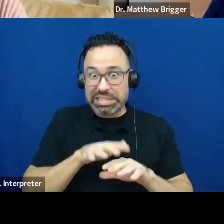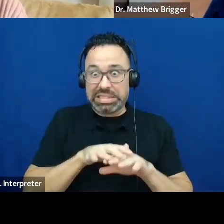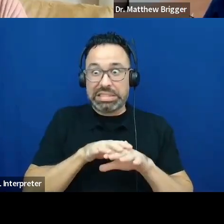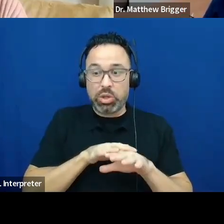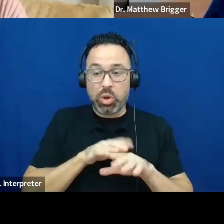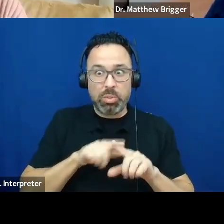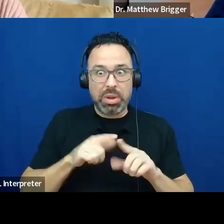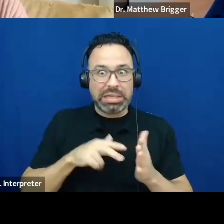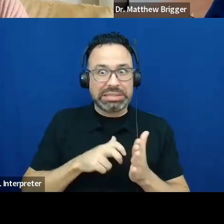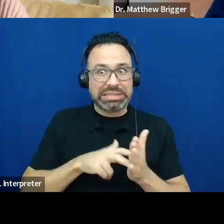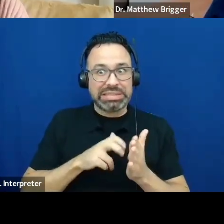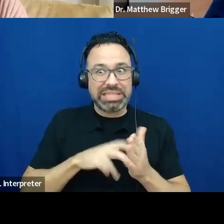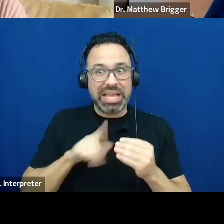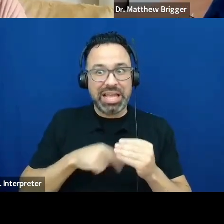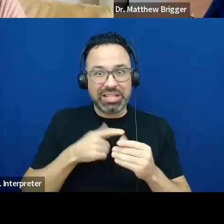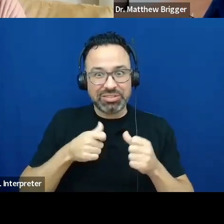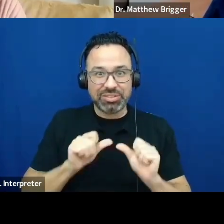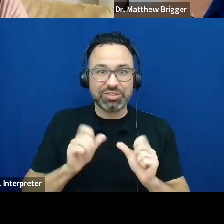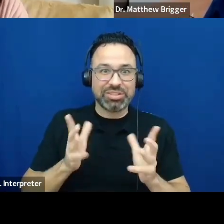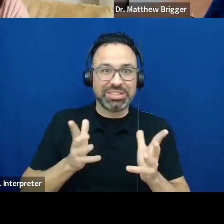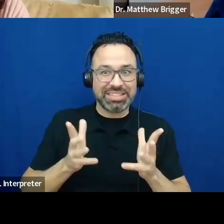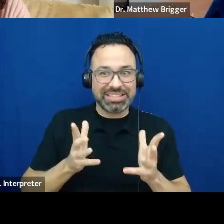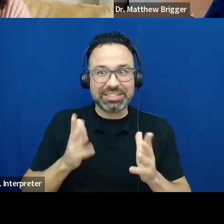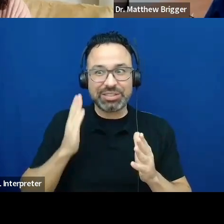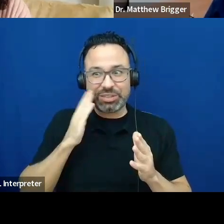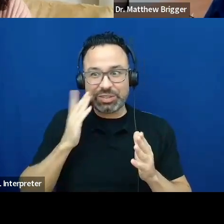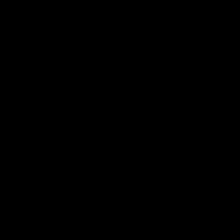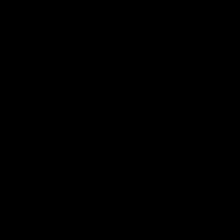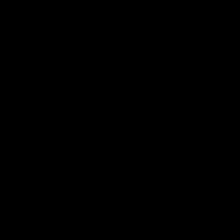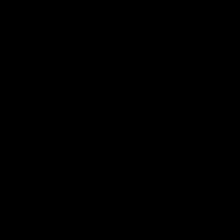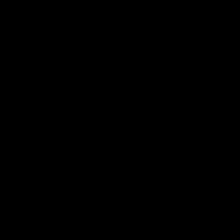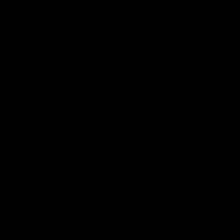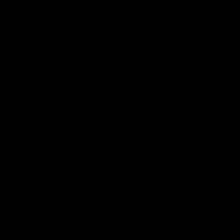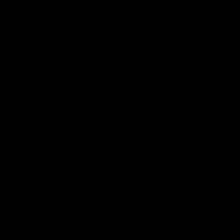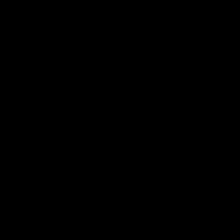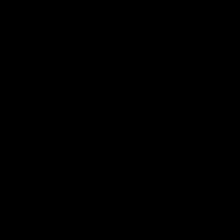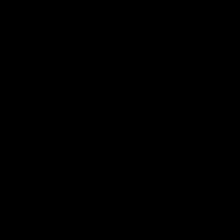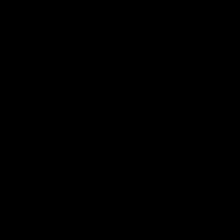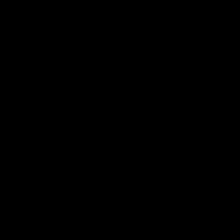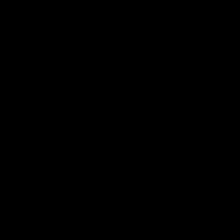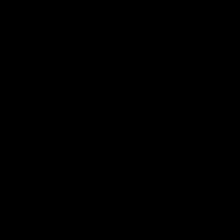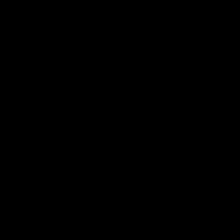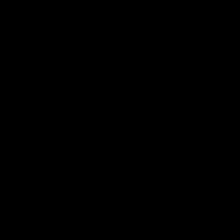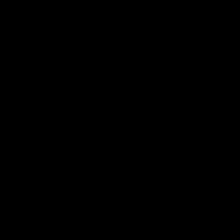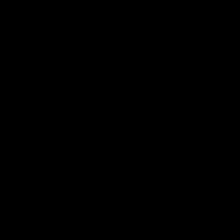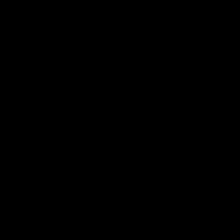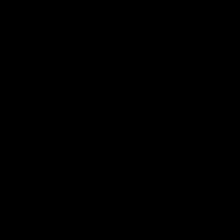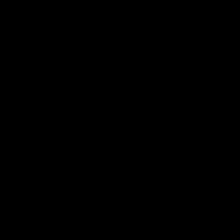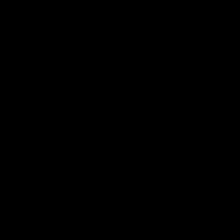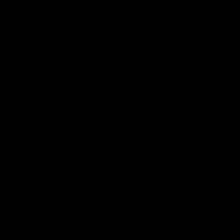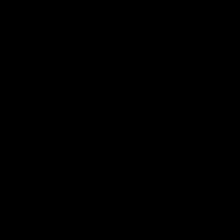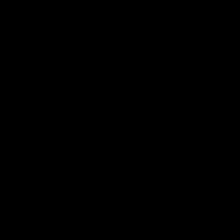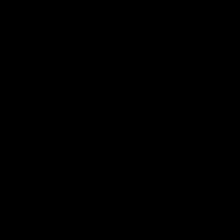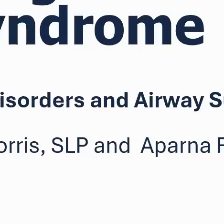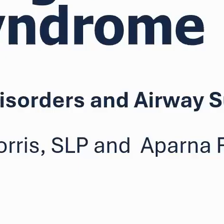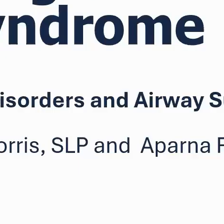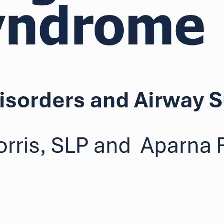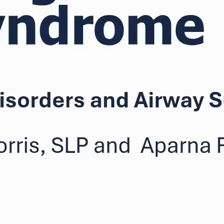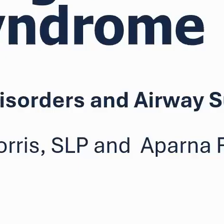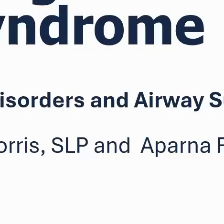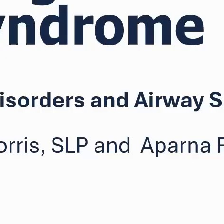excited about. And so we will try to keep things in line with the interpretation. Let me get my screen shared.